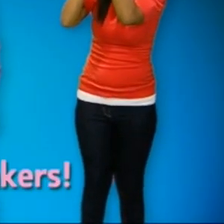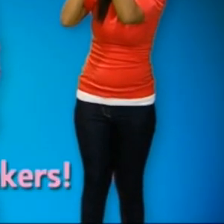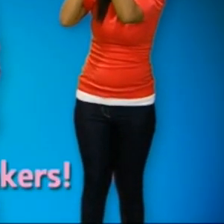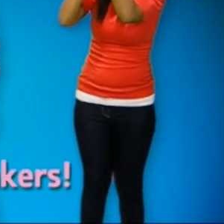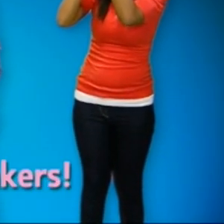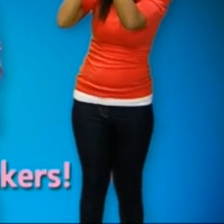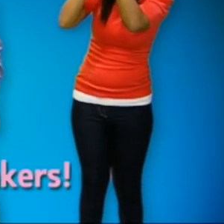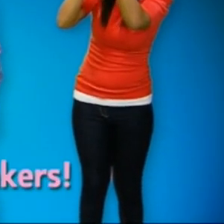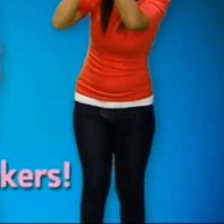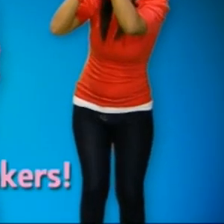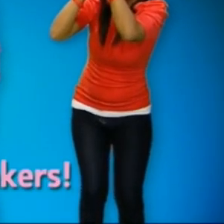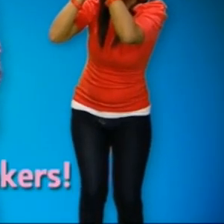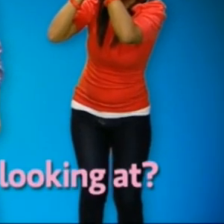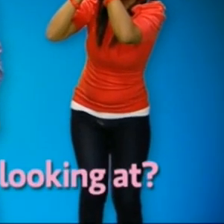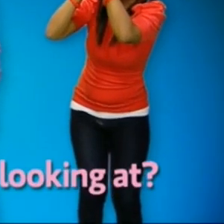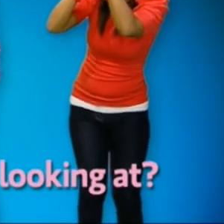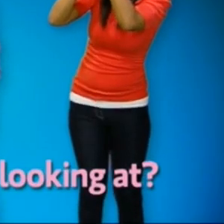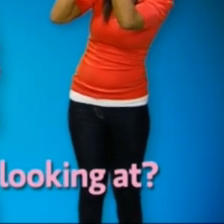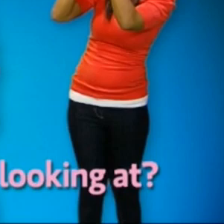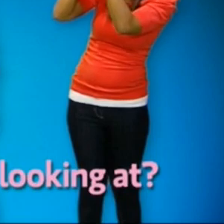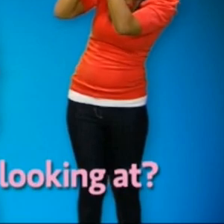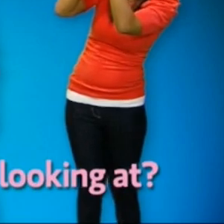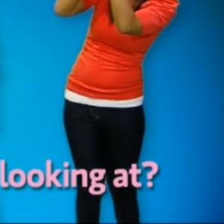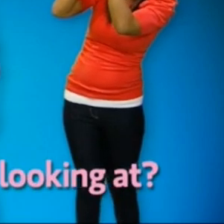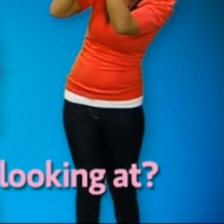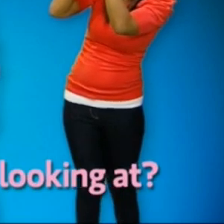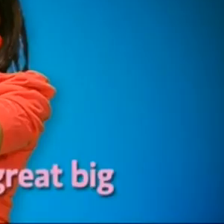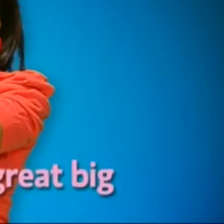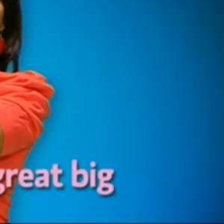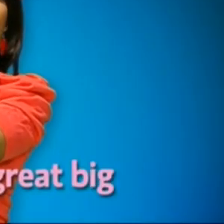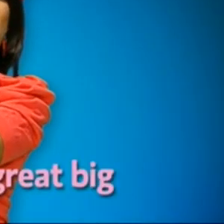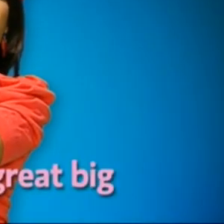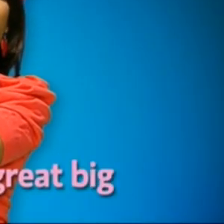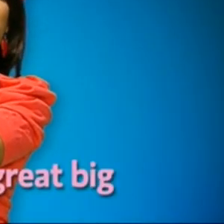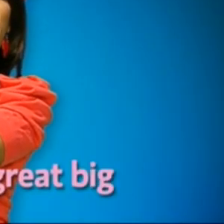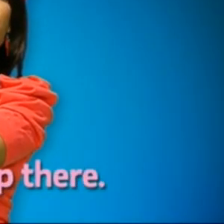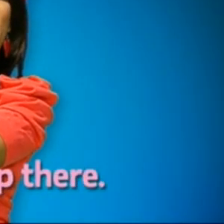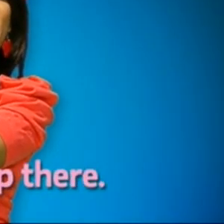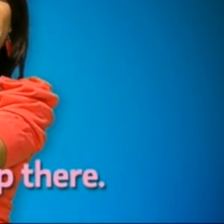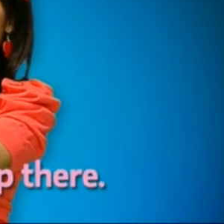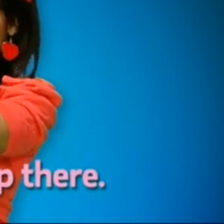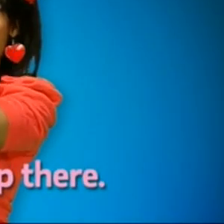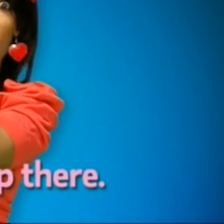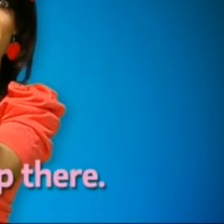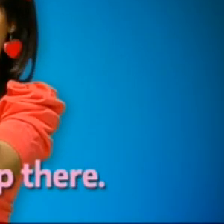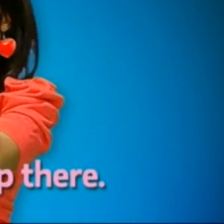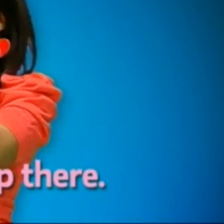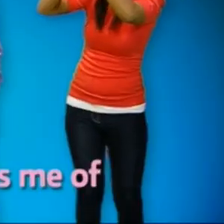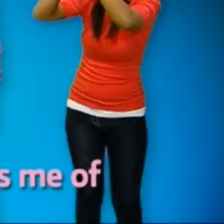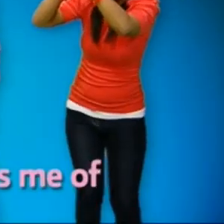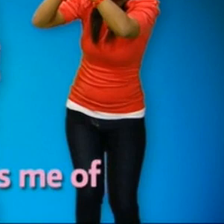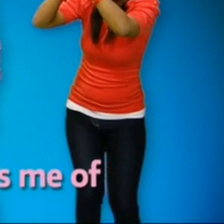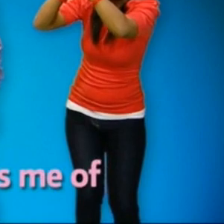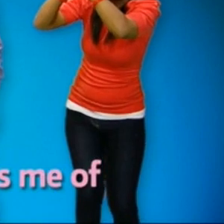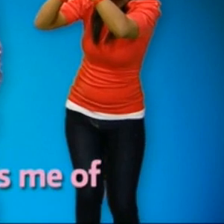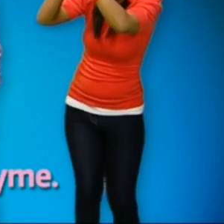Hi, hello, gang. Milkshakers! Kemi, what are you looking at? I'm looking at a great big twinkly star up there.